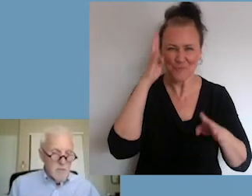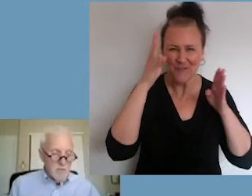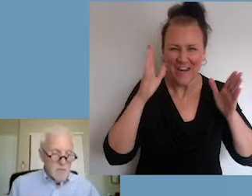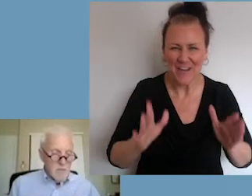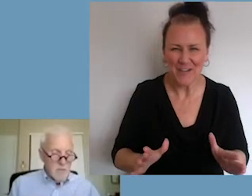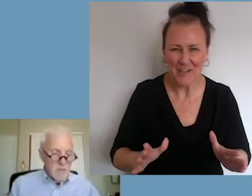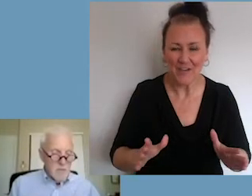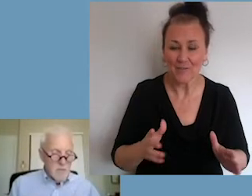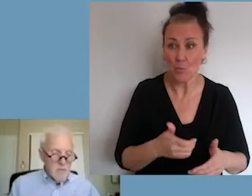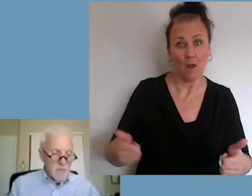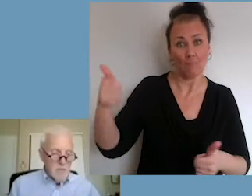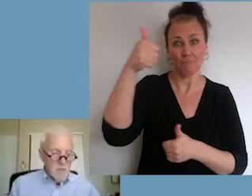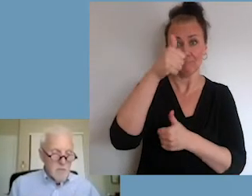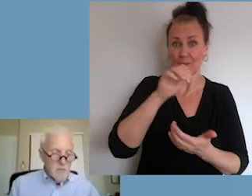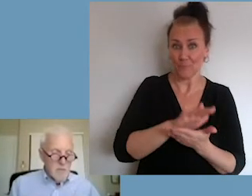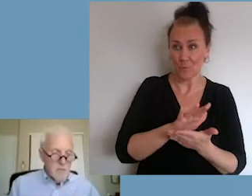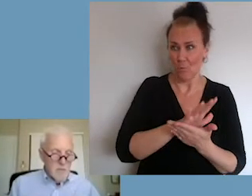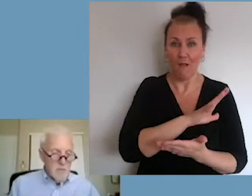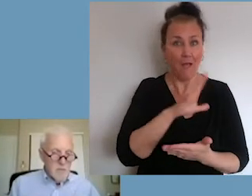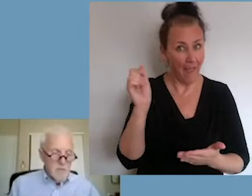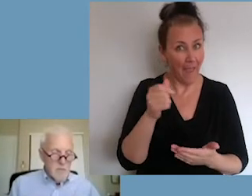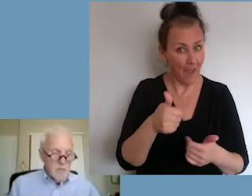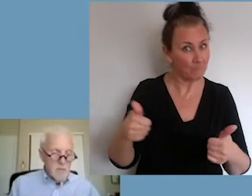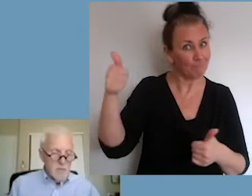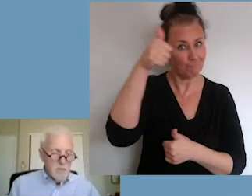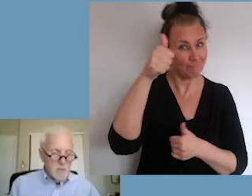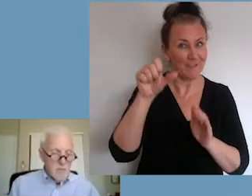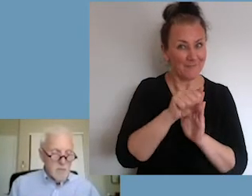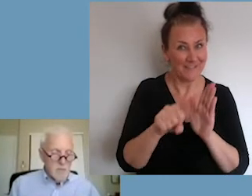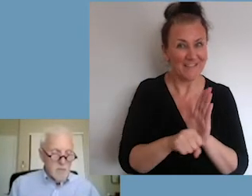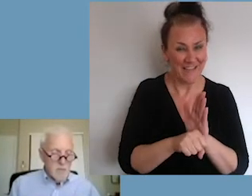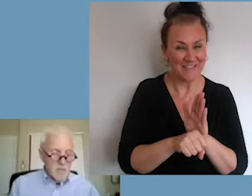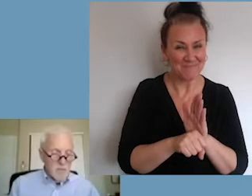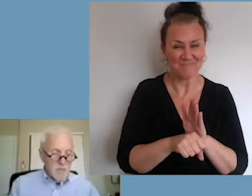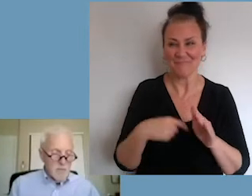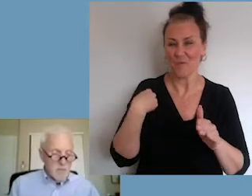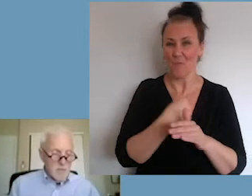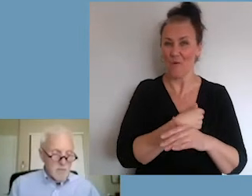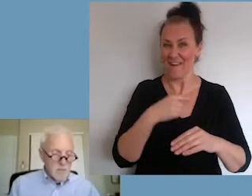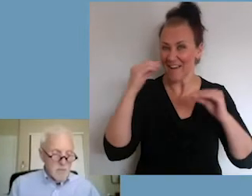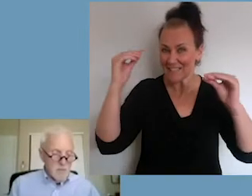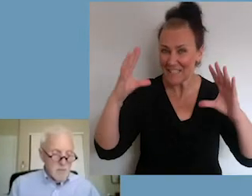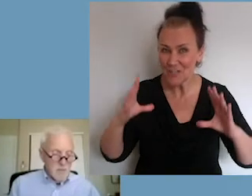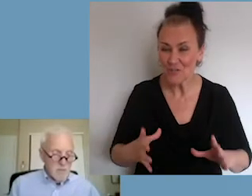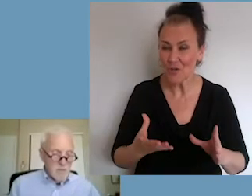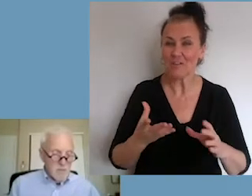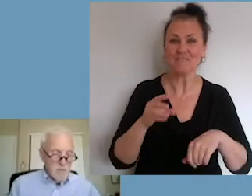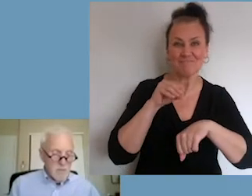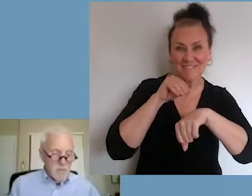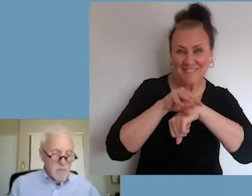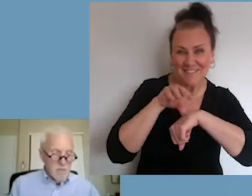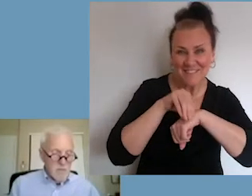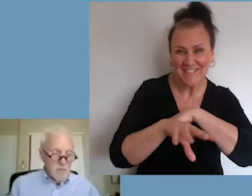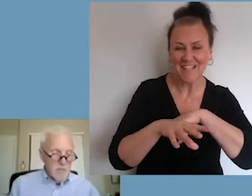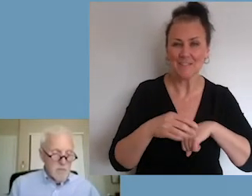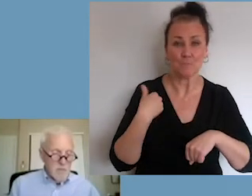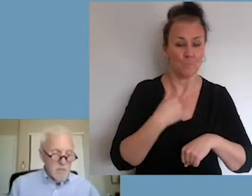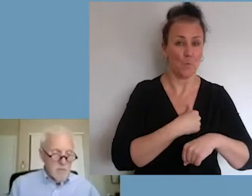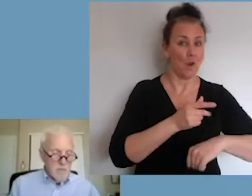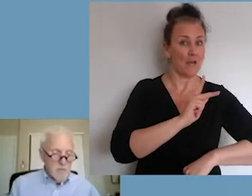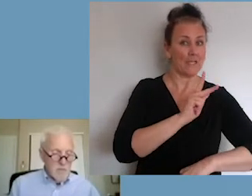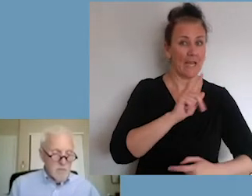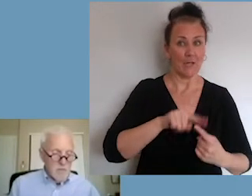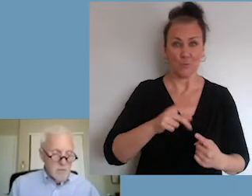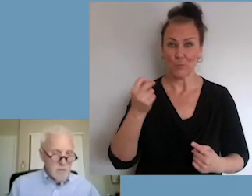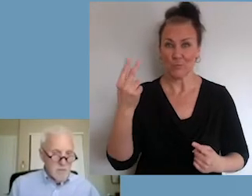school and heads of state. We are organizational leaders, coaches, and consultants. We are